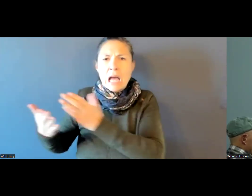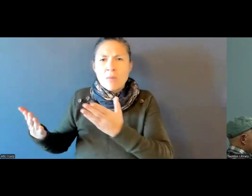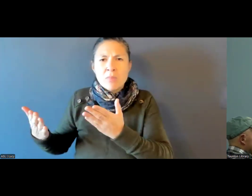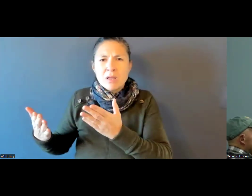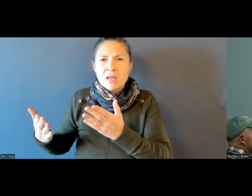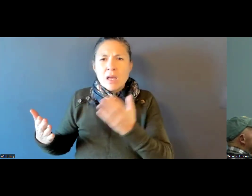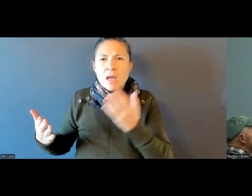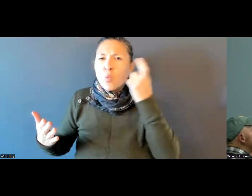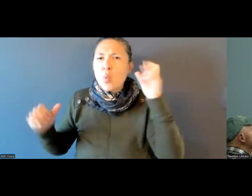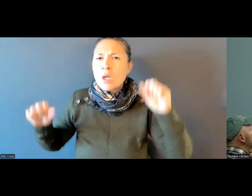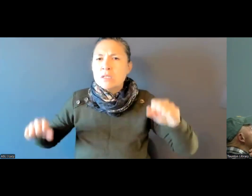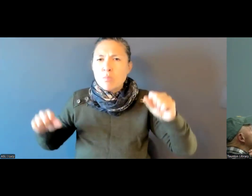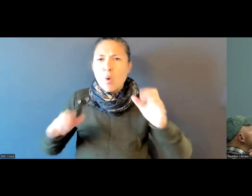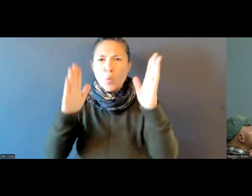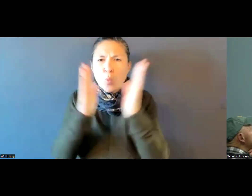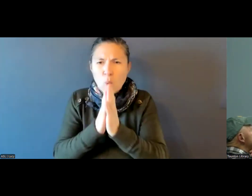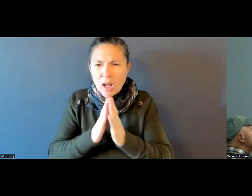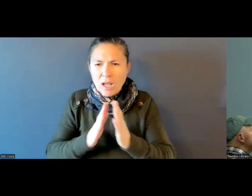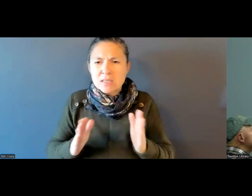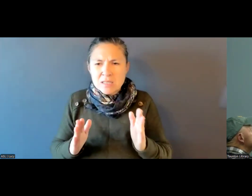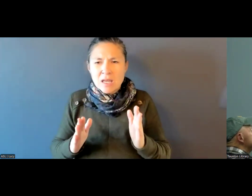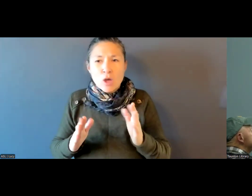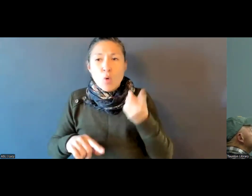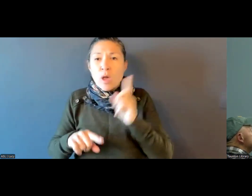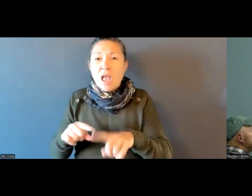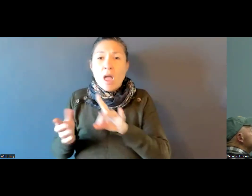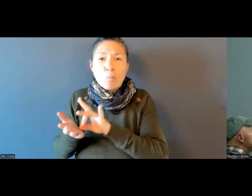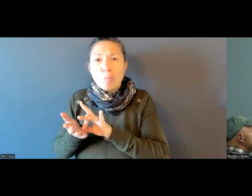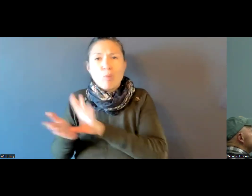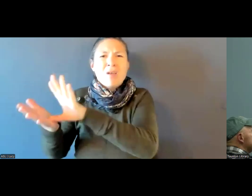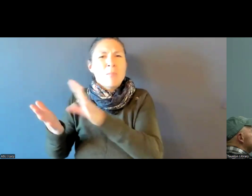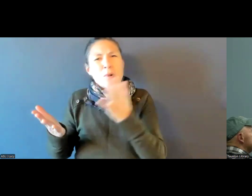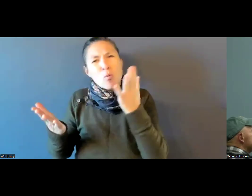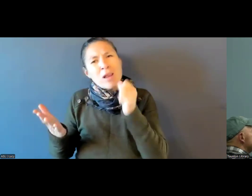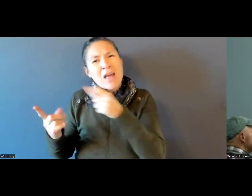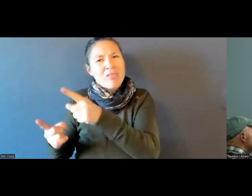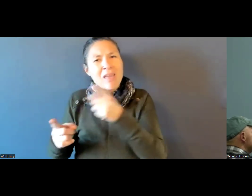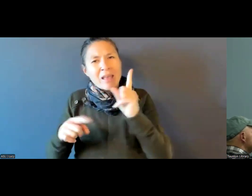them go away. We just want them to play nice in the neighborhood. Thank you.